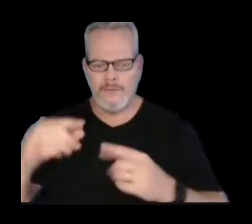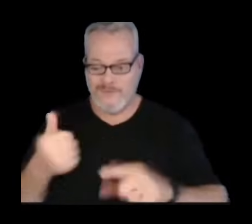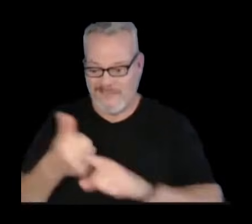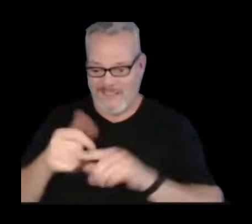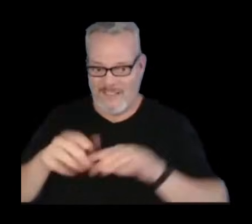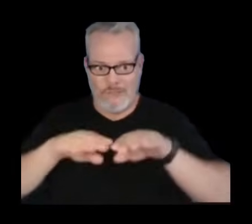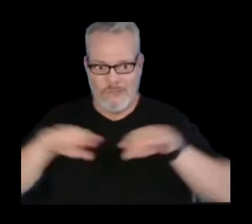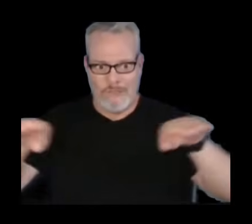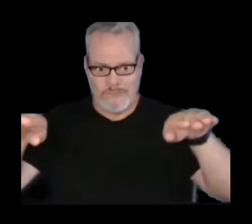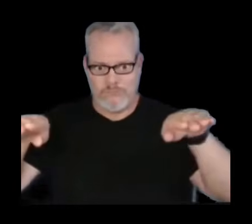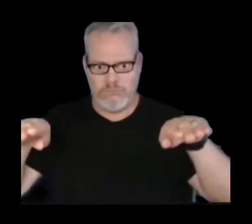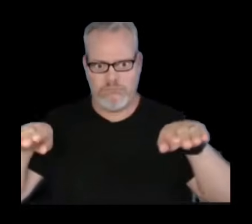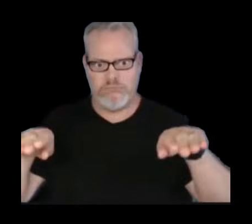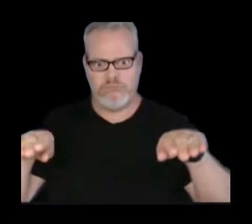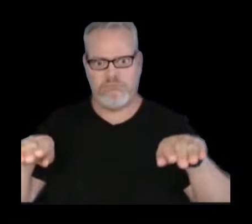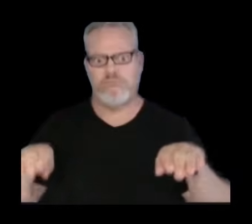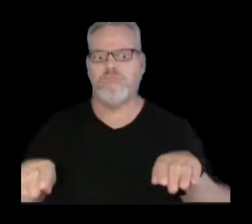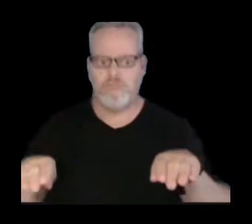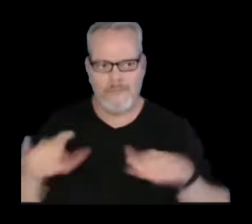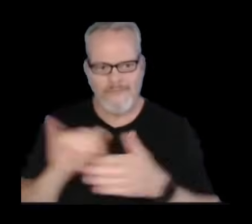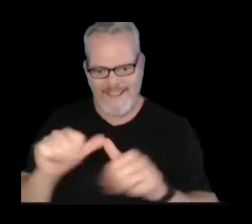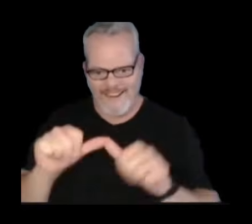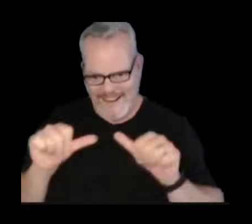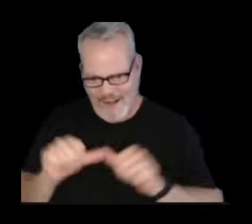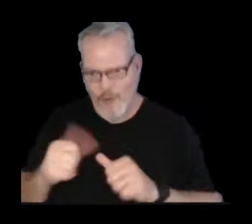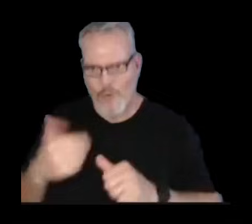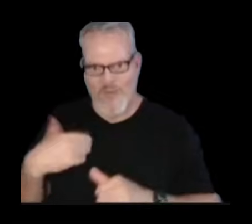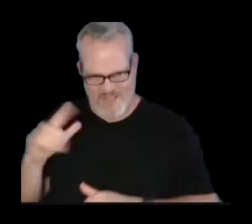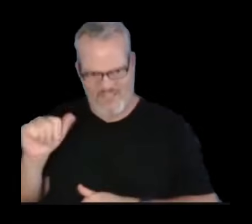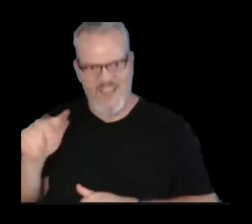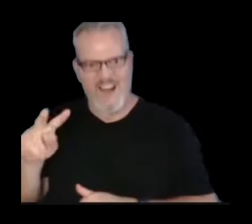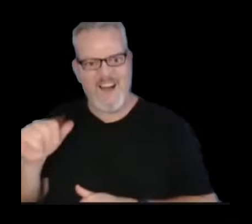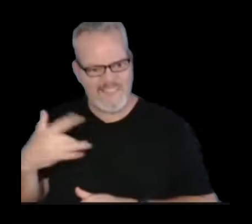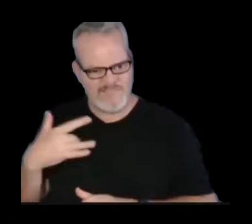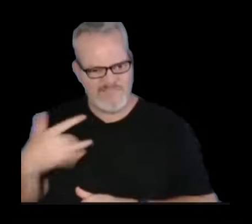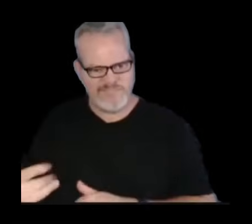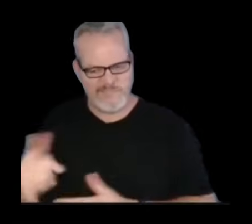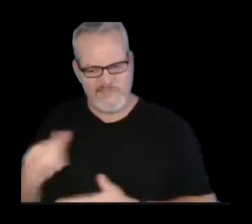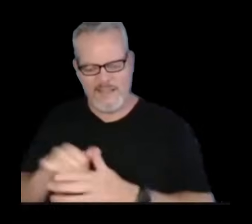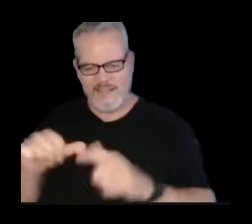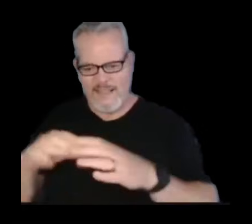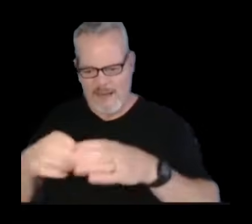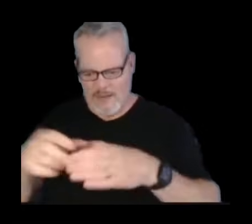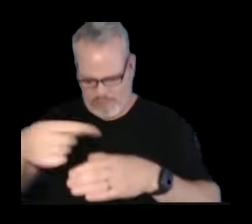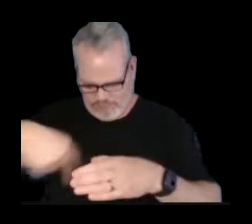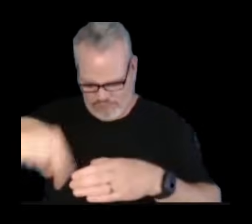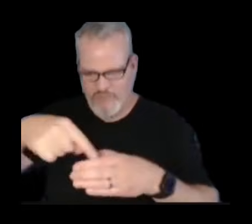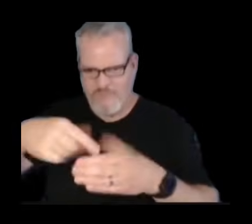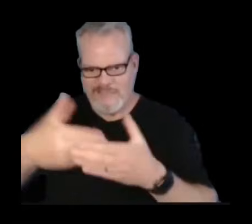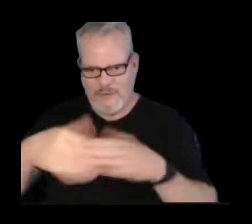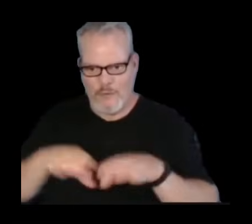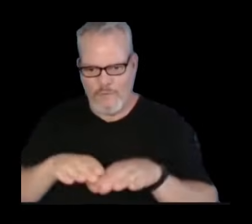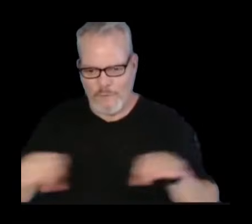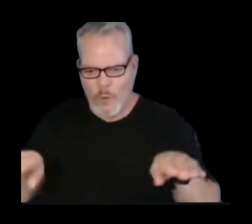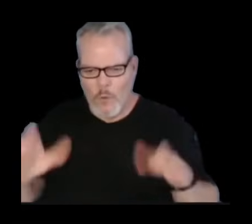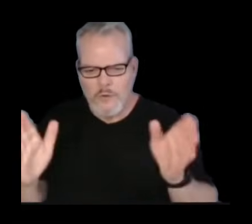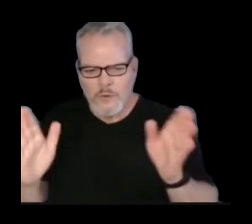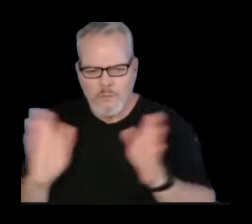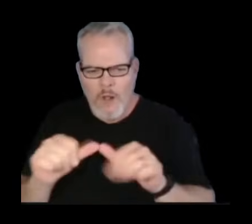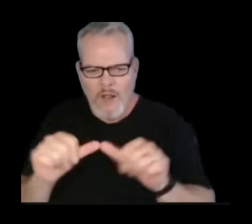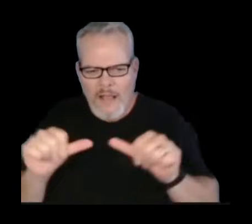typically ponds near the vents on the west side of the crater floor. It's a small area, which you can see in our time lapse from